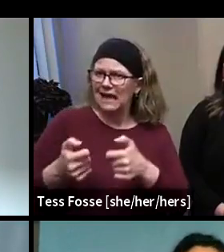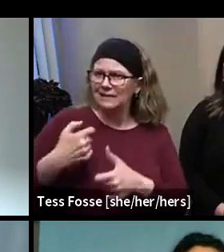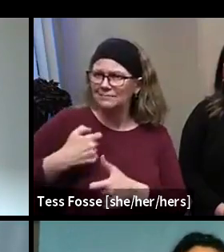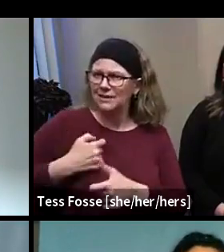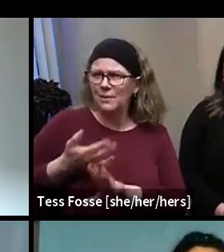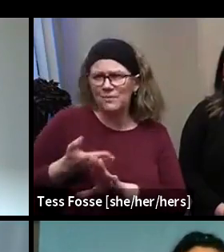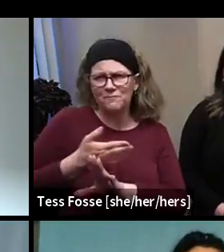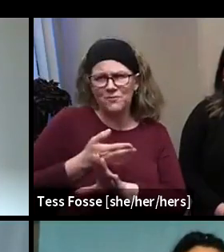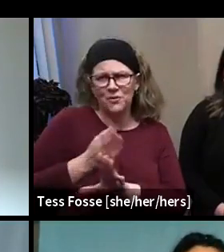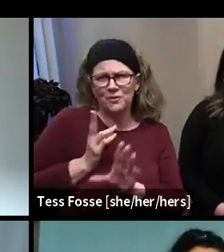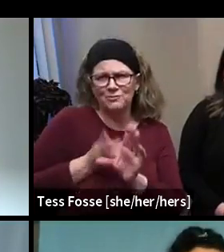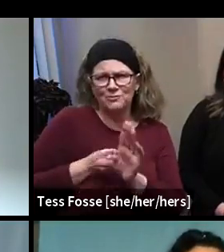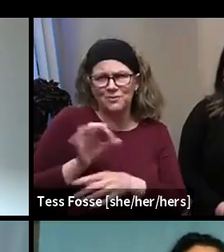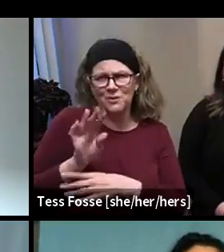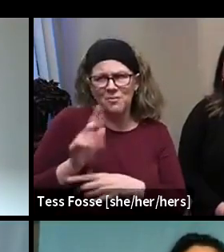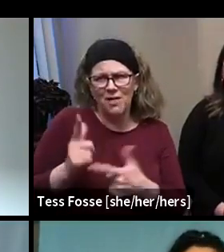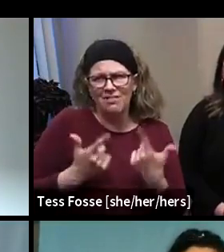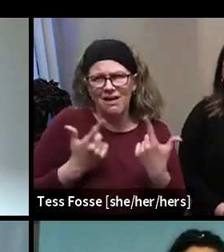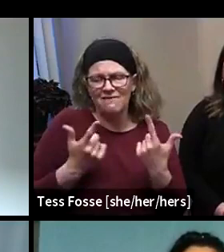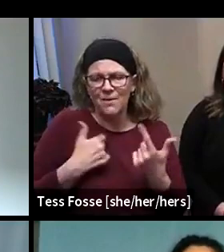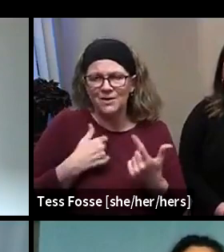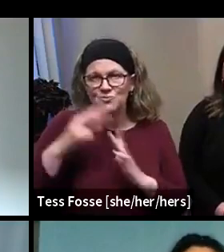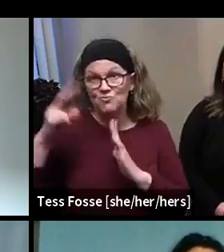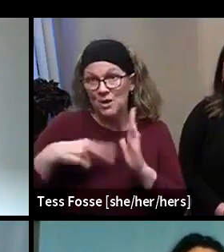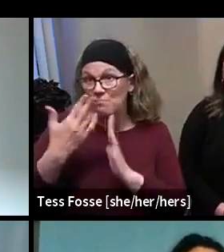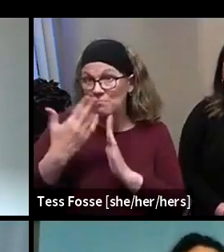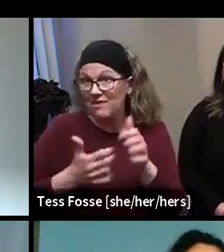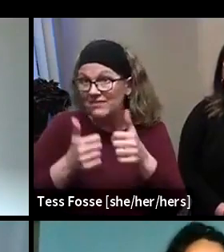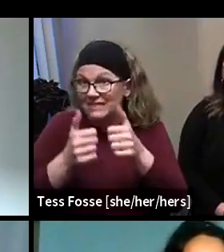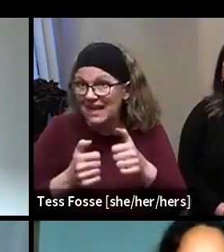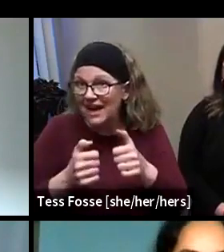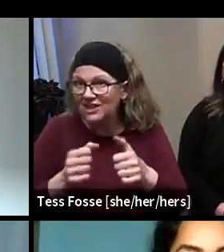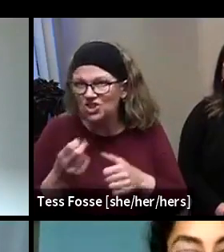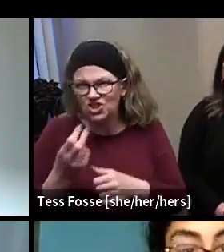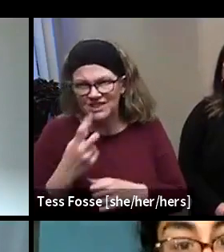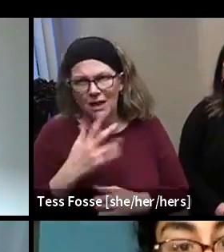before we got on this call. And I just want to read part of the text, and she